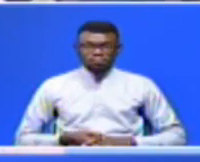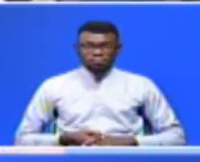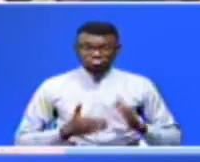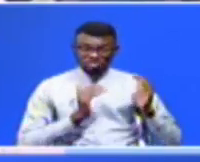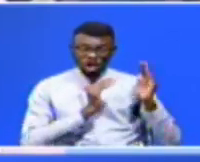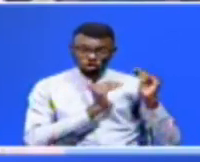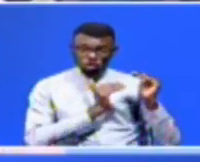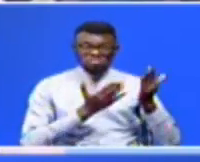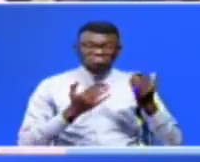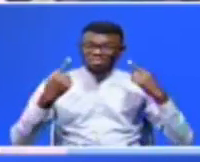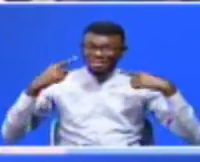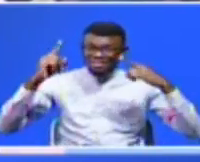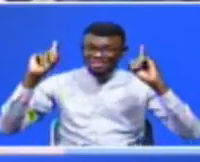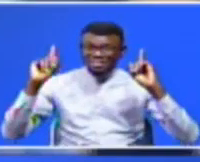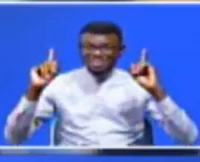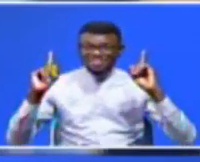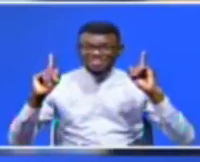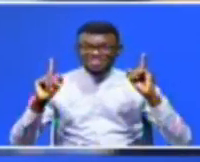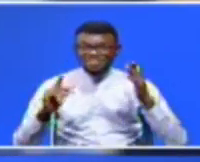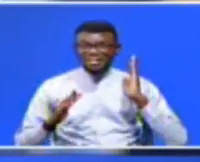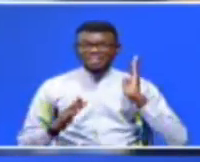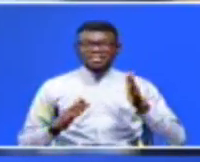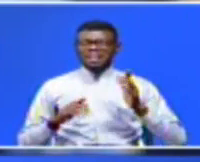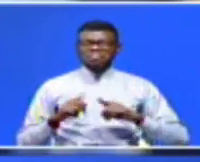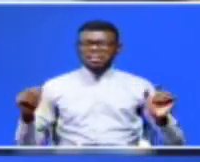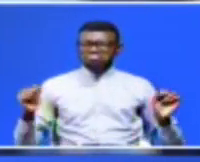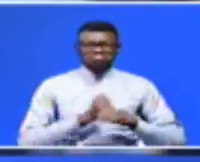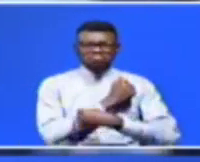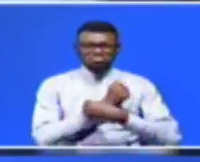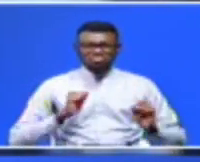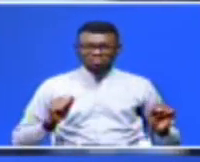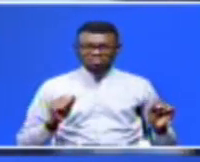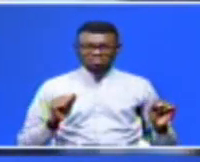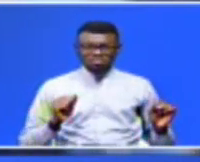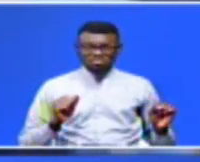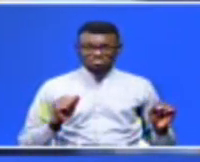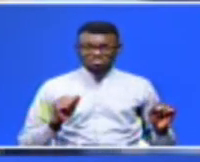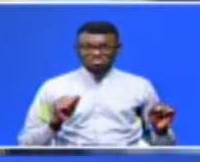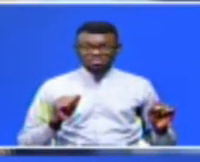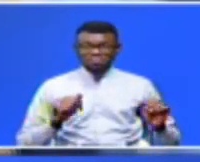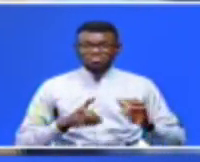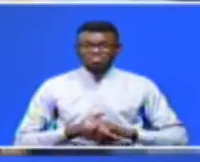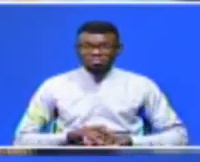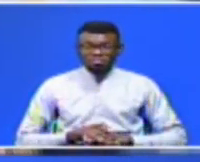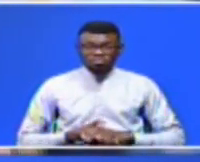you have success. And that is not always possible. But